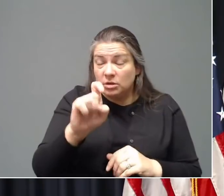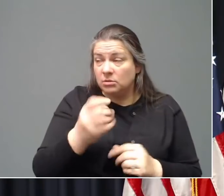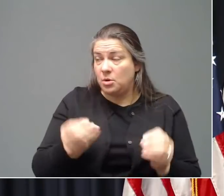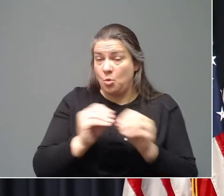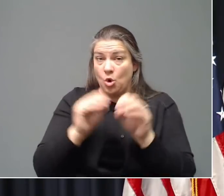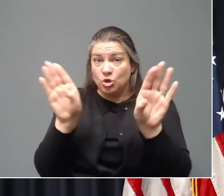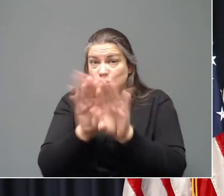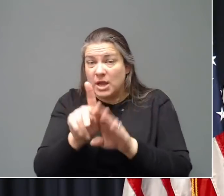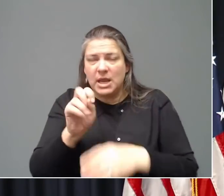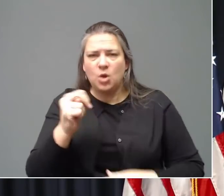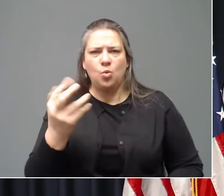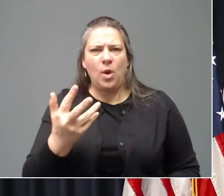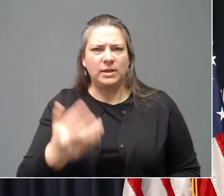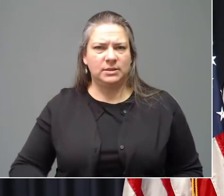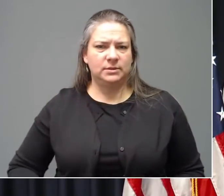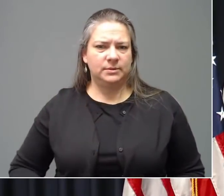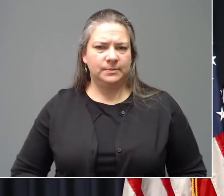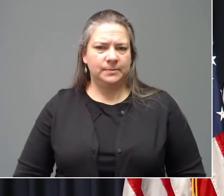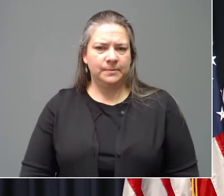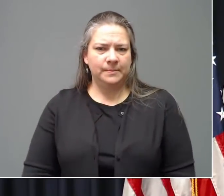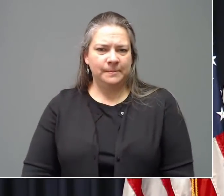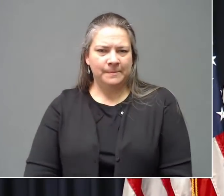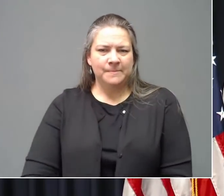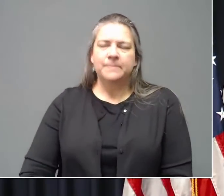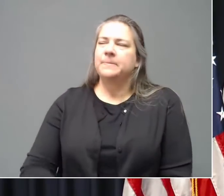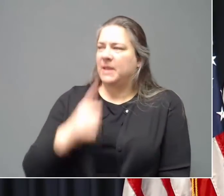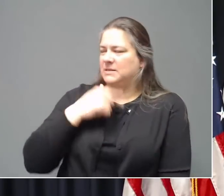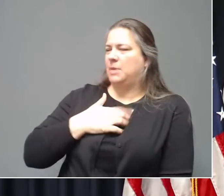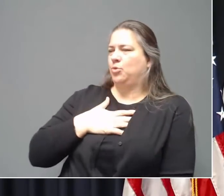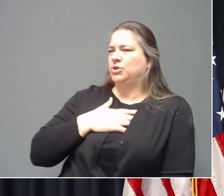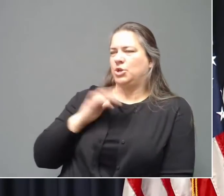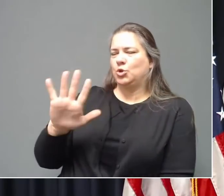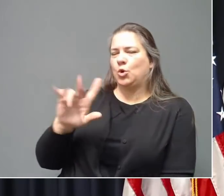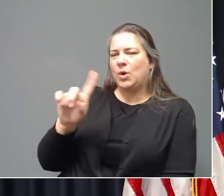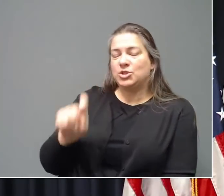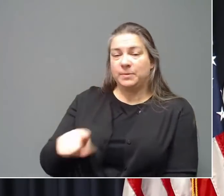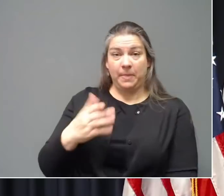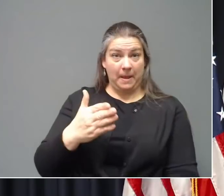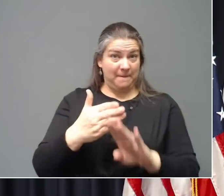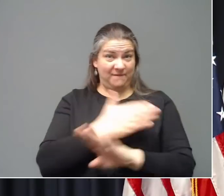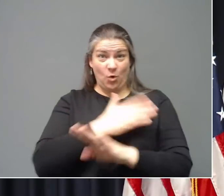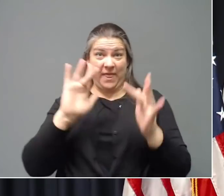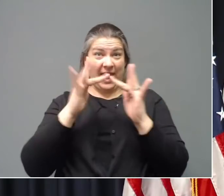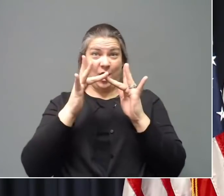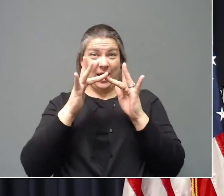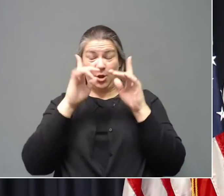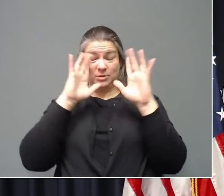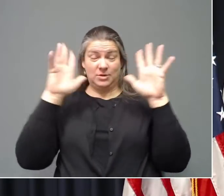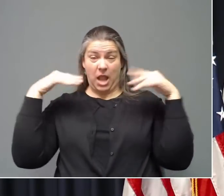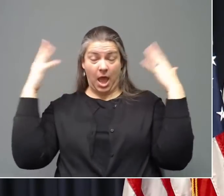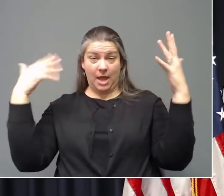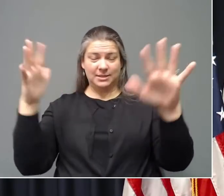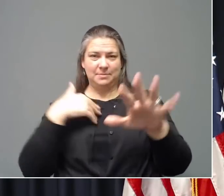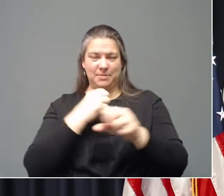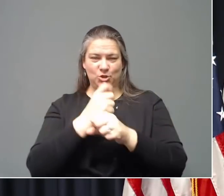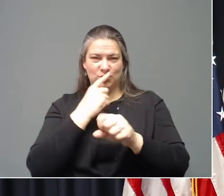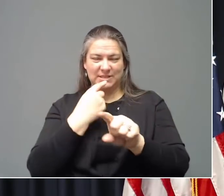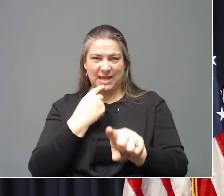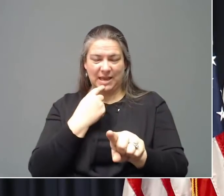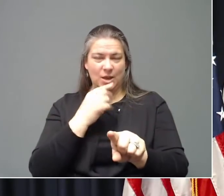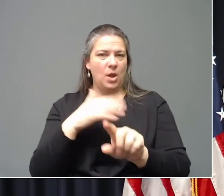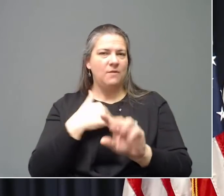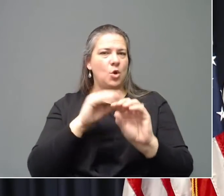thing. I appreciate the question. Before the internet goes crazy, let me just make sure I say we don't have any